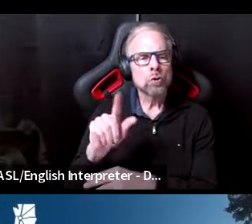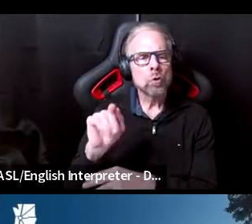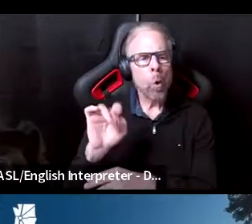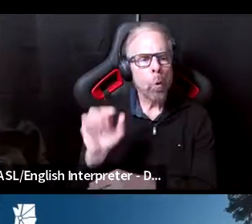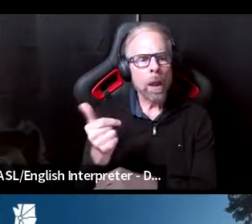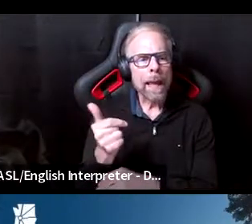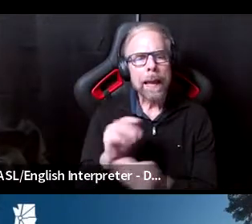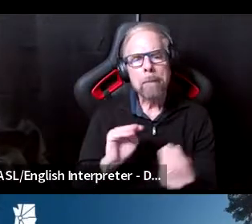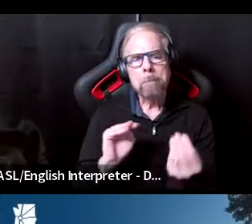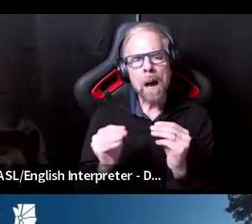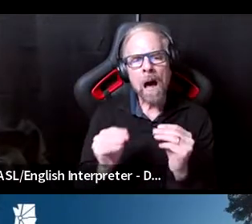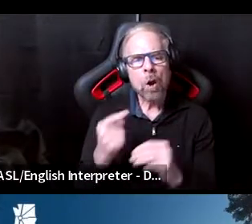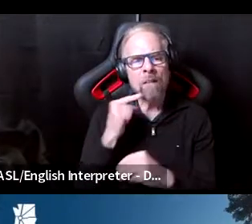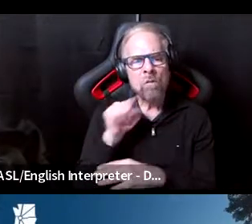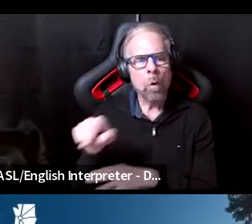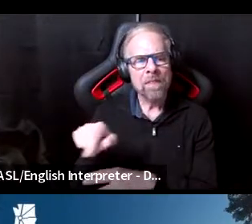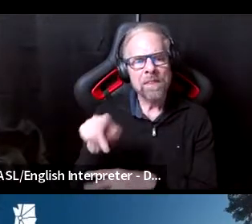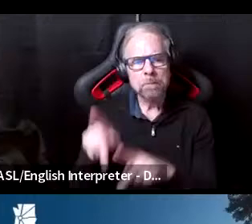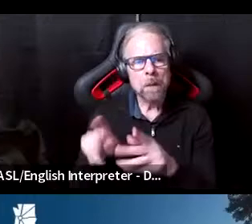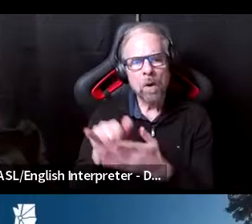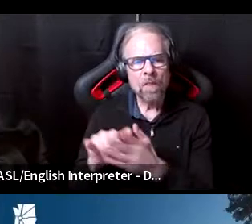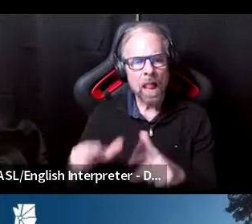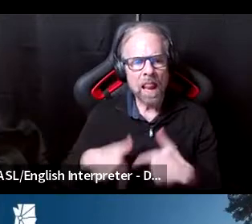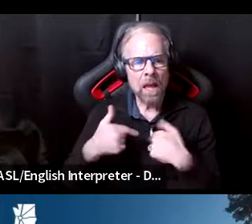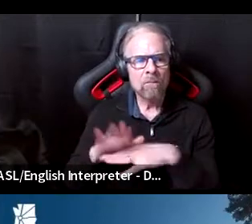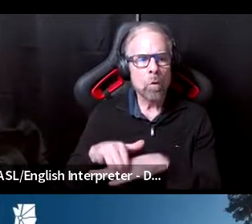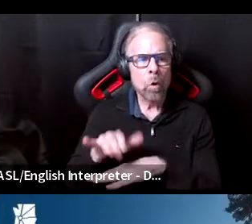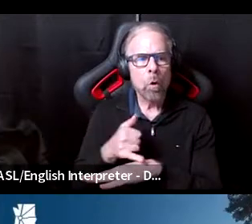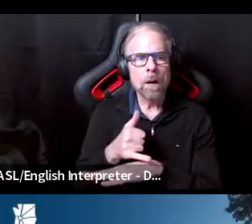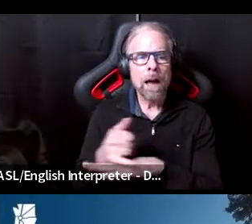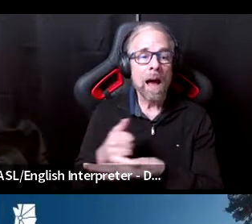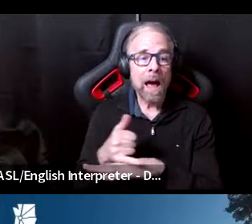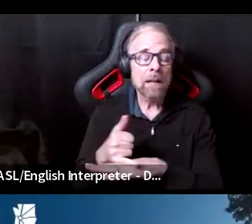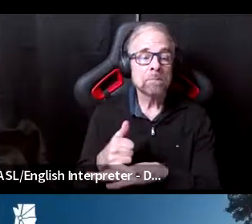for these individuals? And Shilpa.